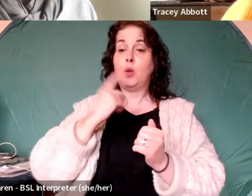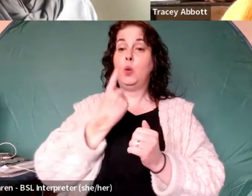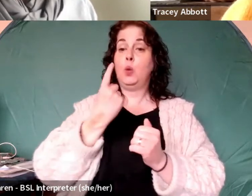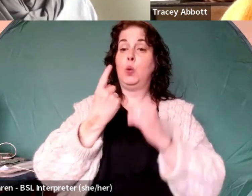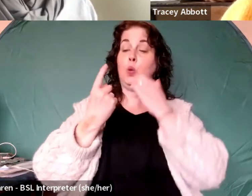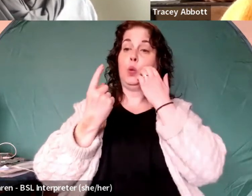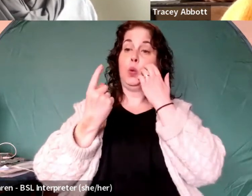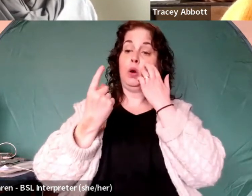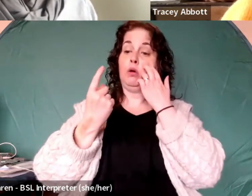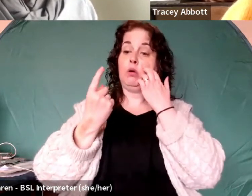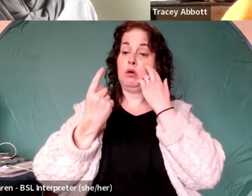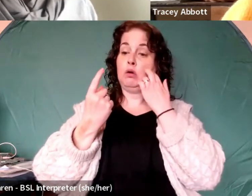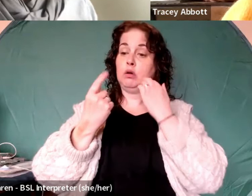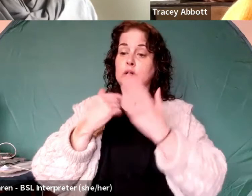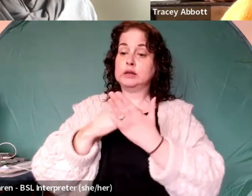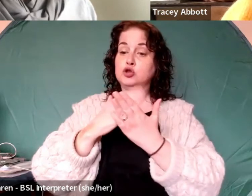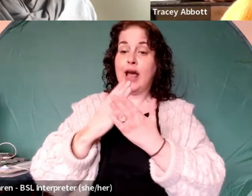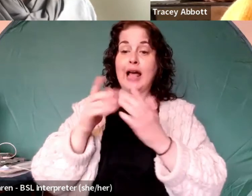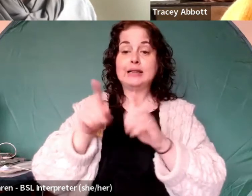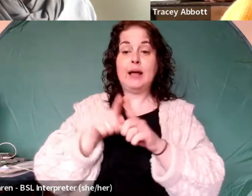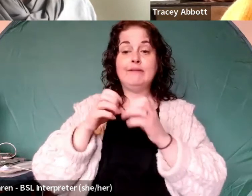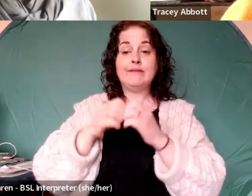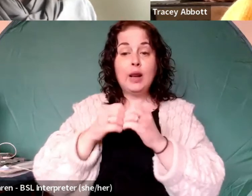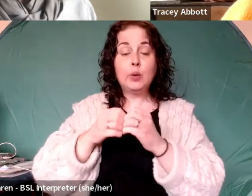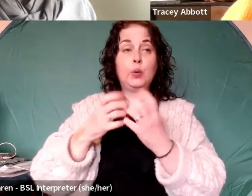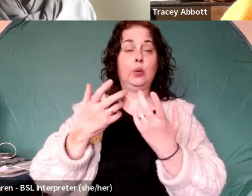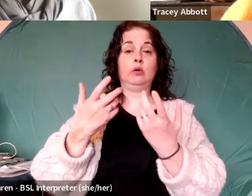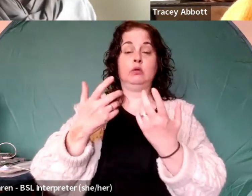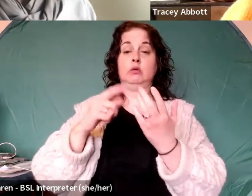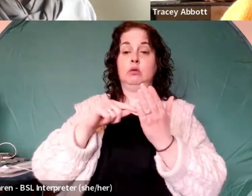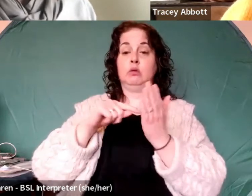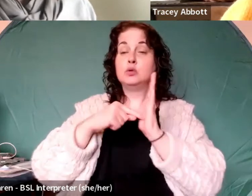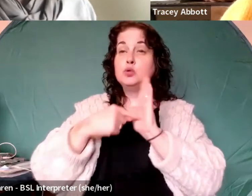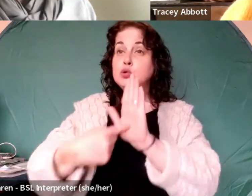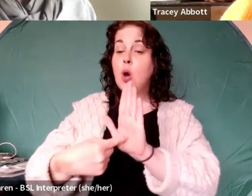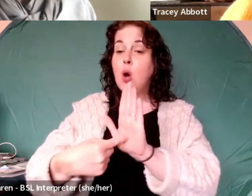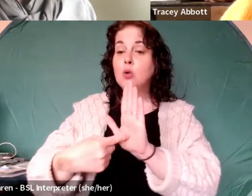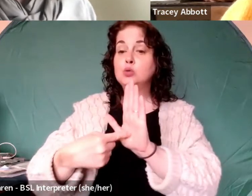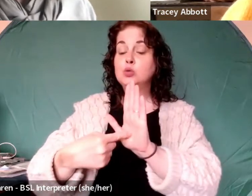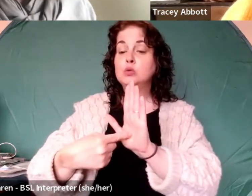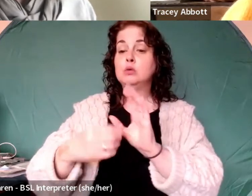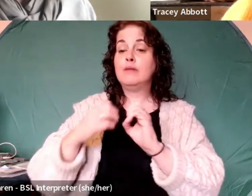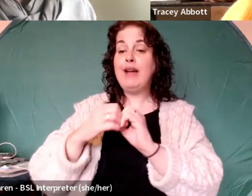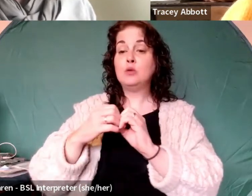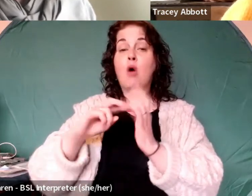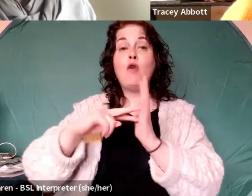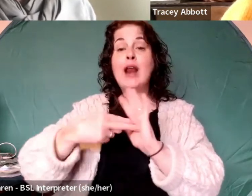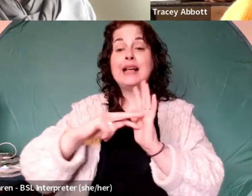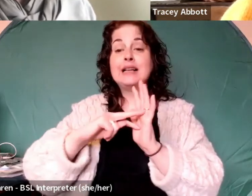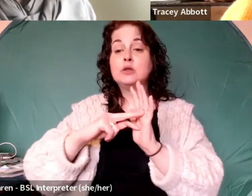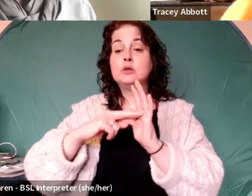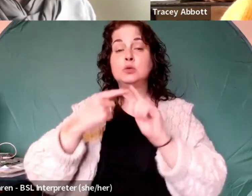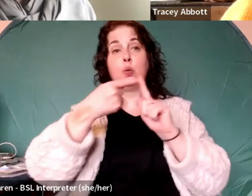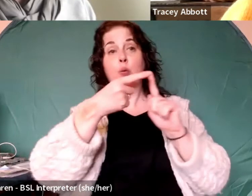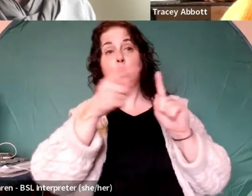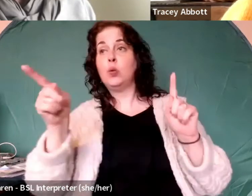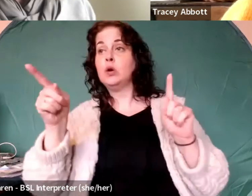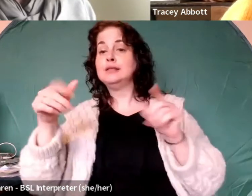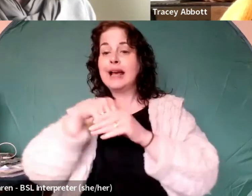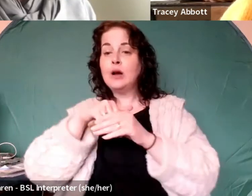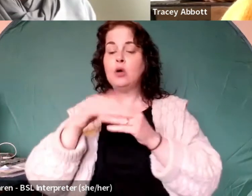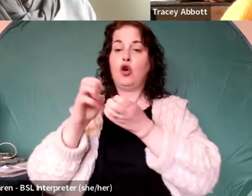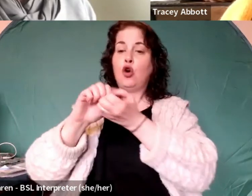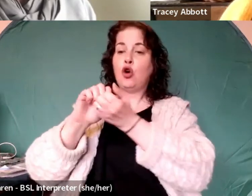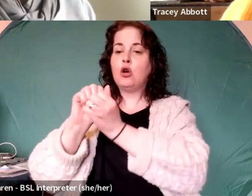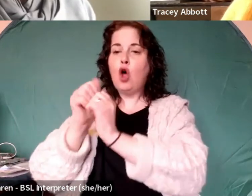be sharing the same values, that are going to be demonstrating the values of the organization to all of your stakeholders, whether that's colleagues